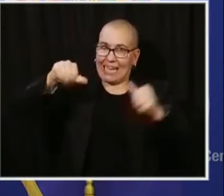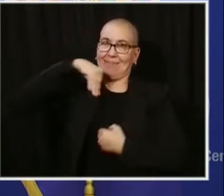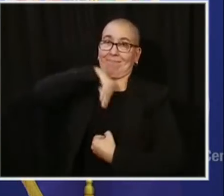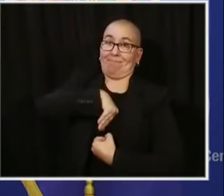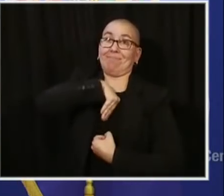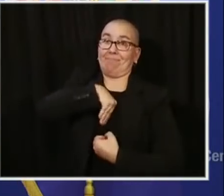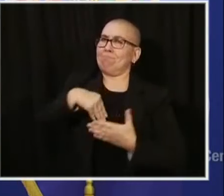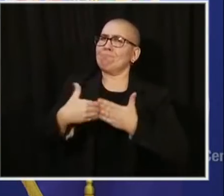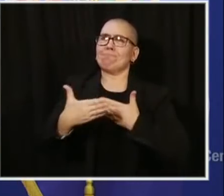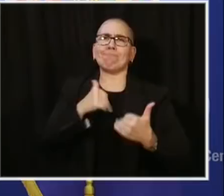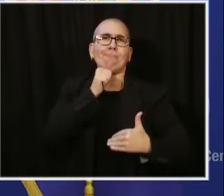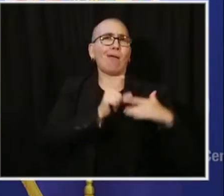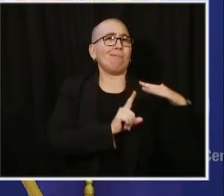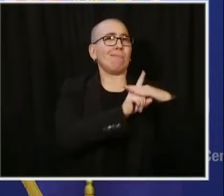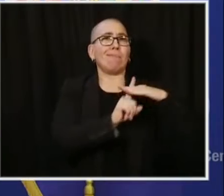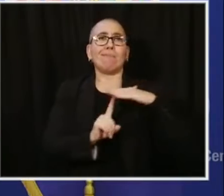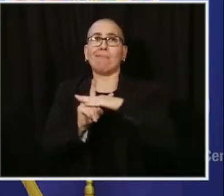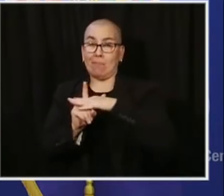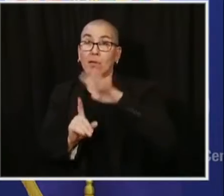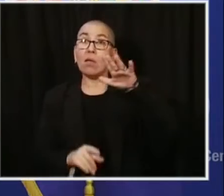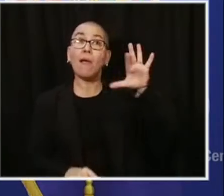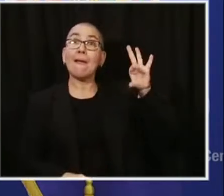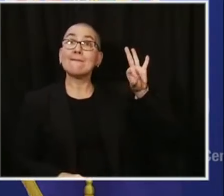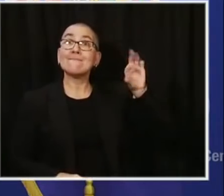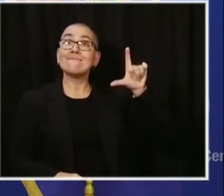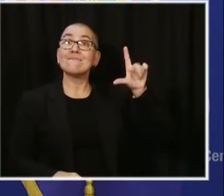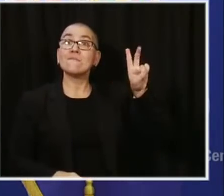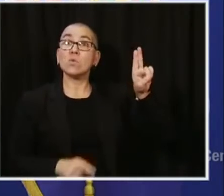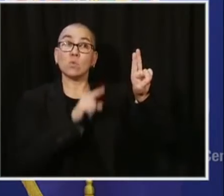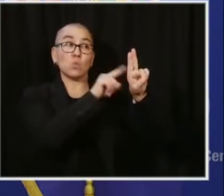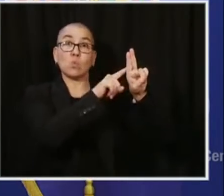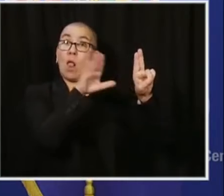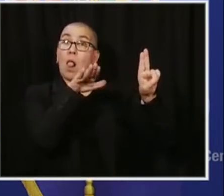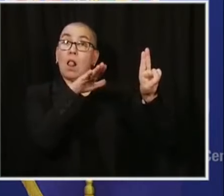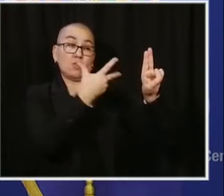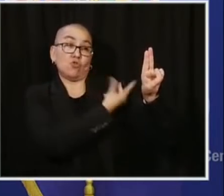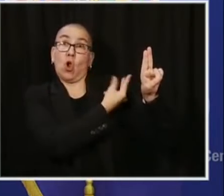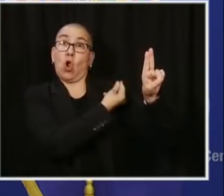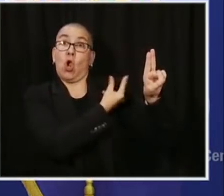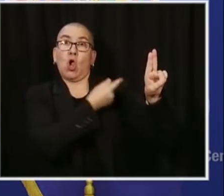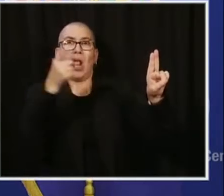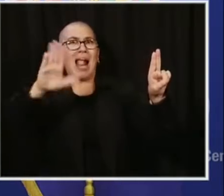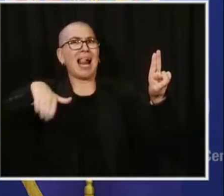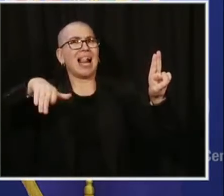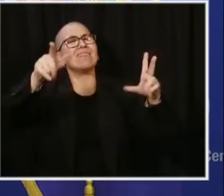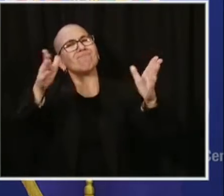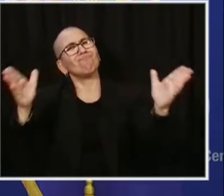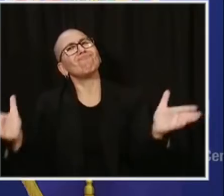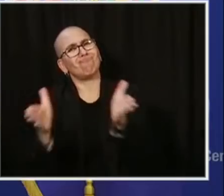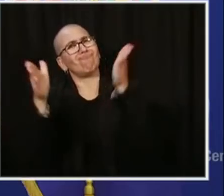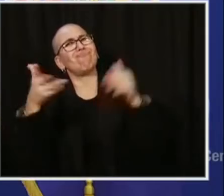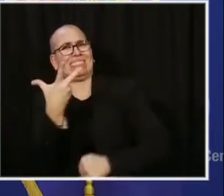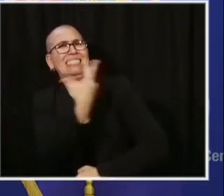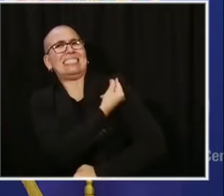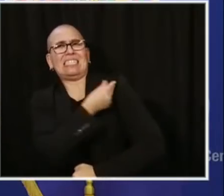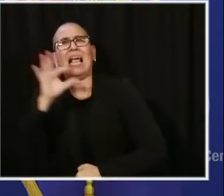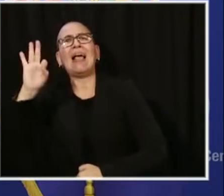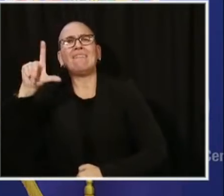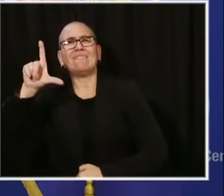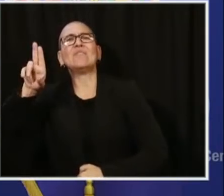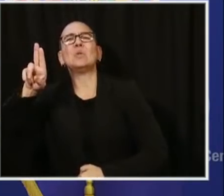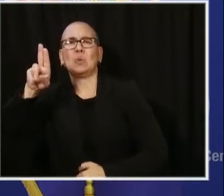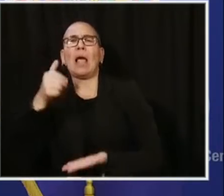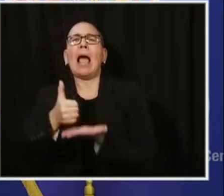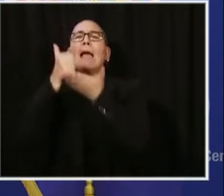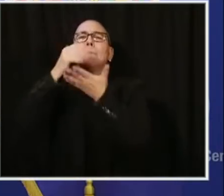and to keep our staff safe. So if you haven't gotten a flu shot, get your flu shot. On a staffing side, we also need to follow evidence-based guidelines that